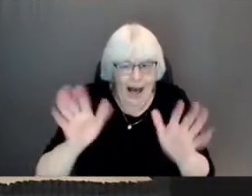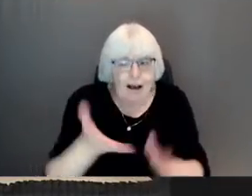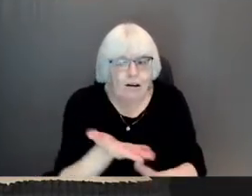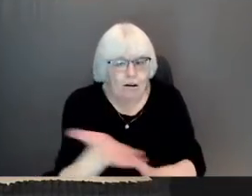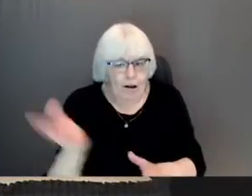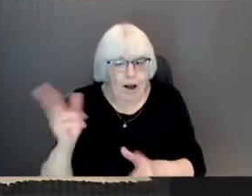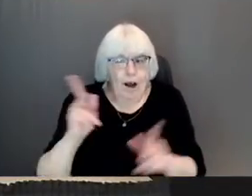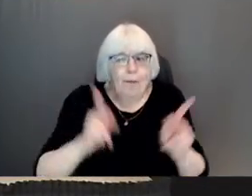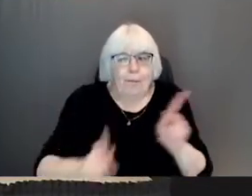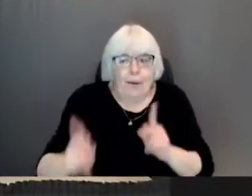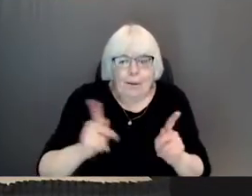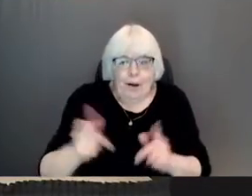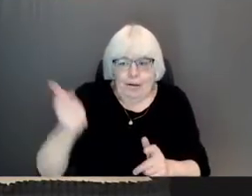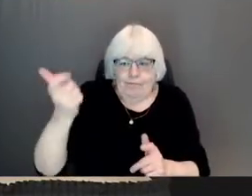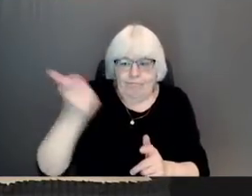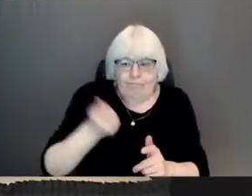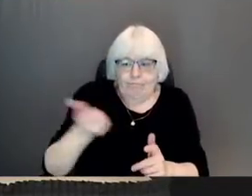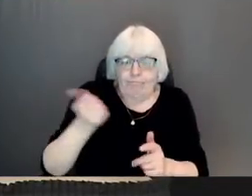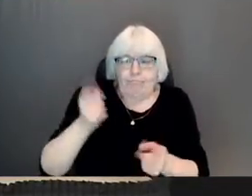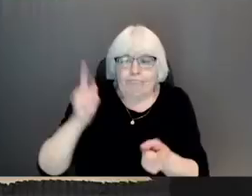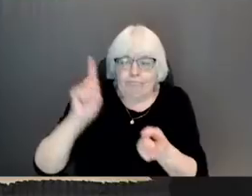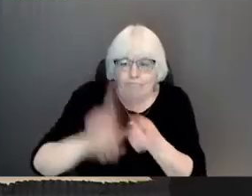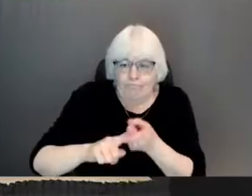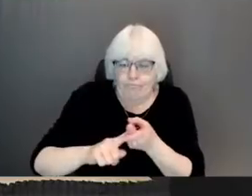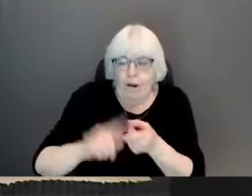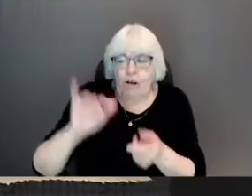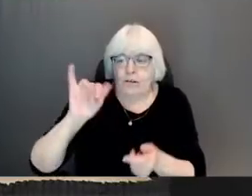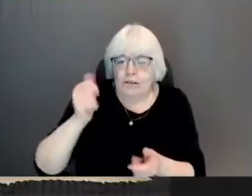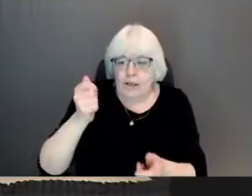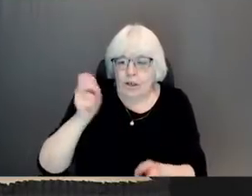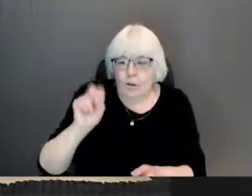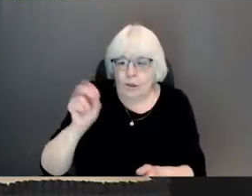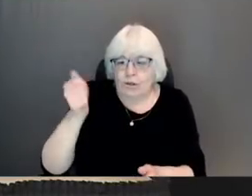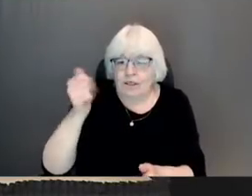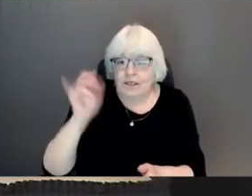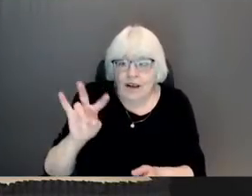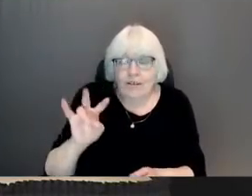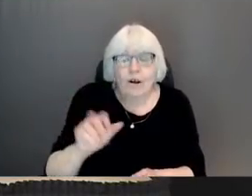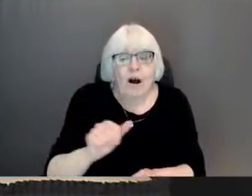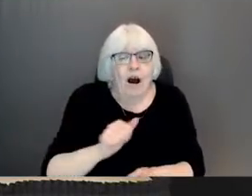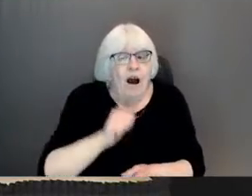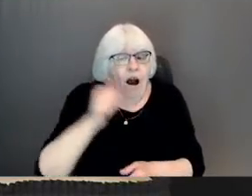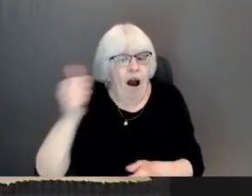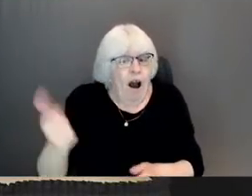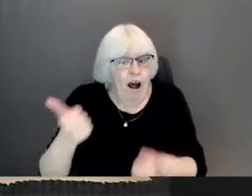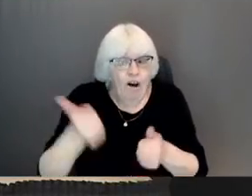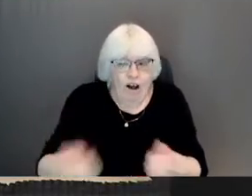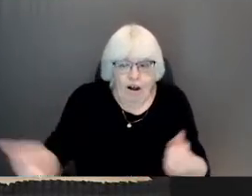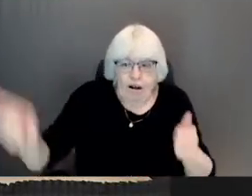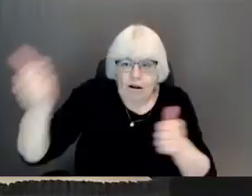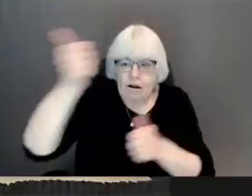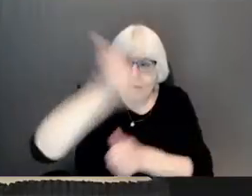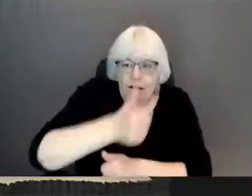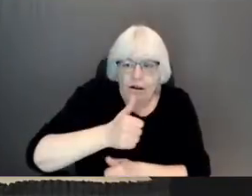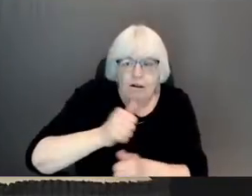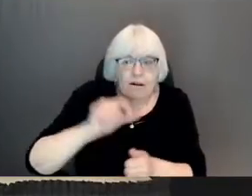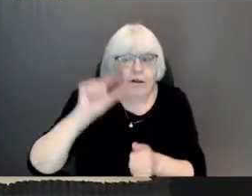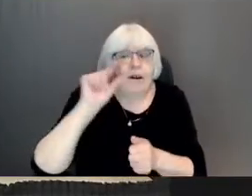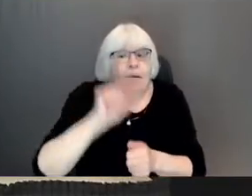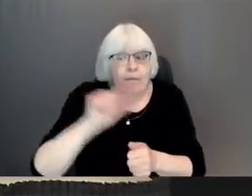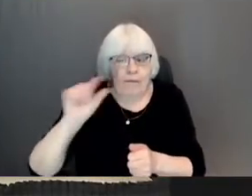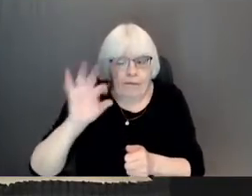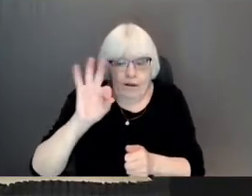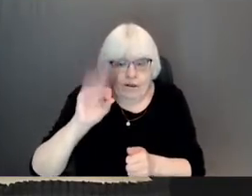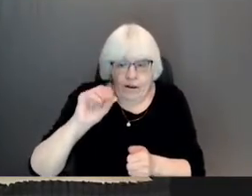In addition to that, Minister Fox, through his community development portfolio, will also be announcing support for